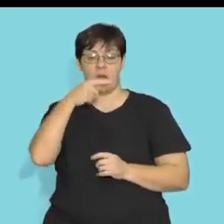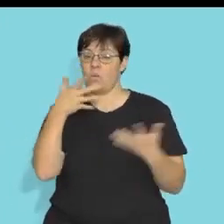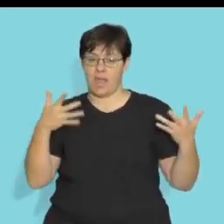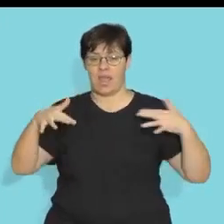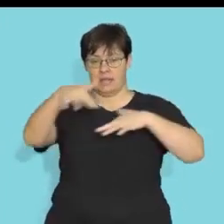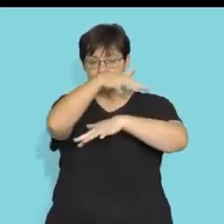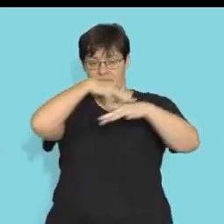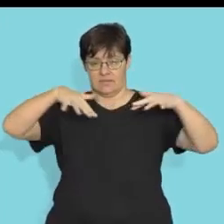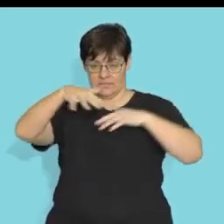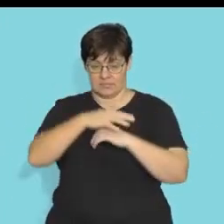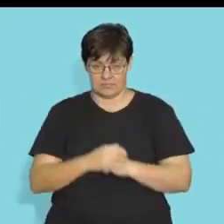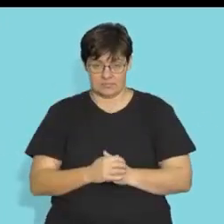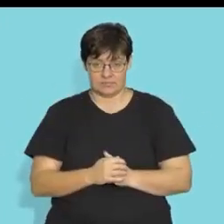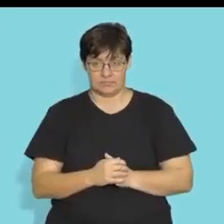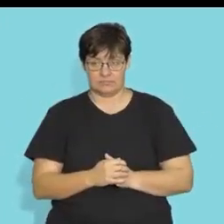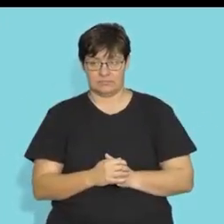in the atmosphere.